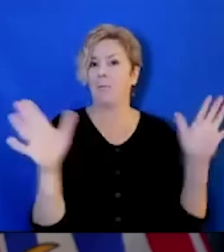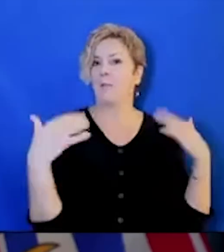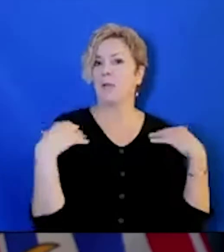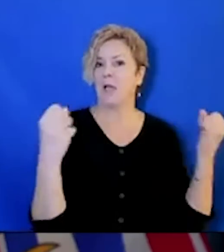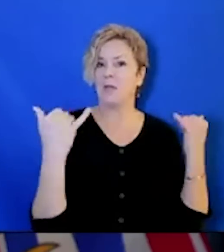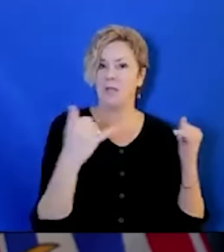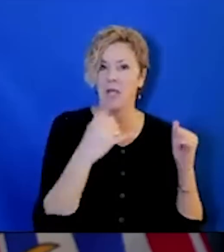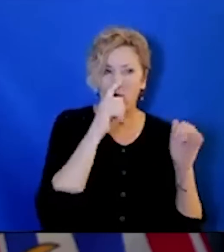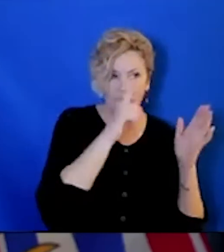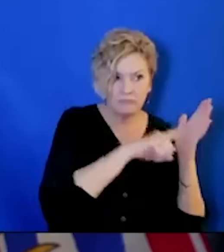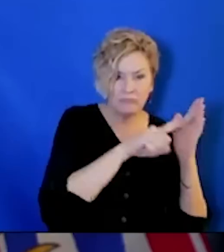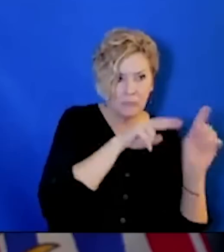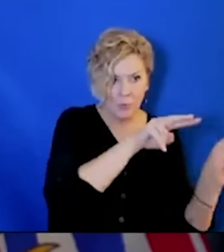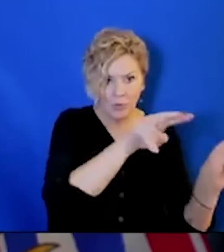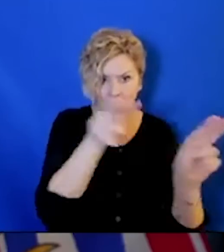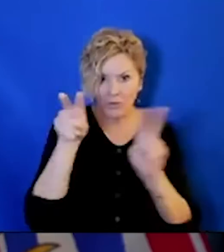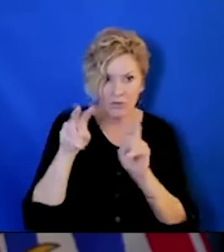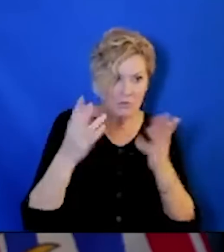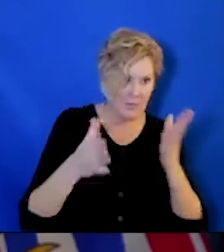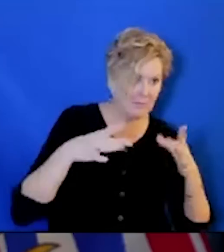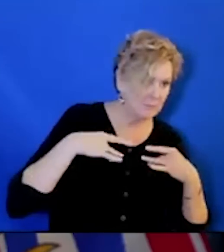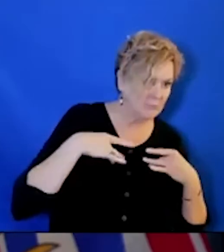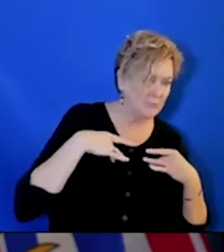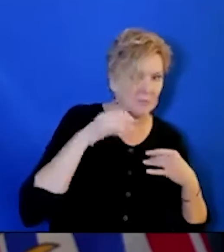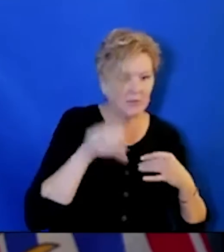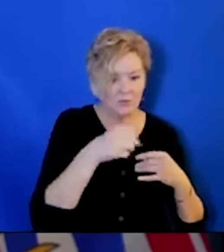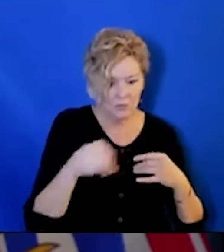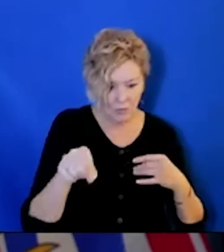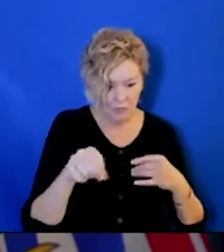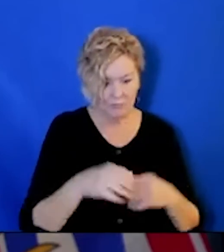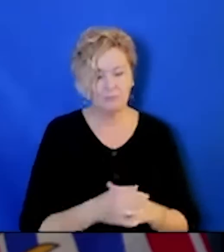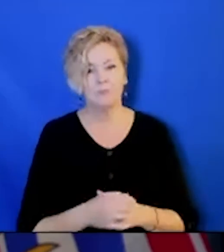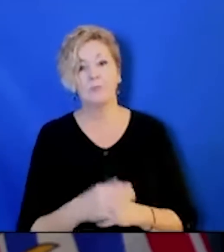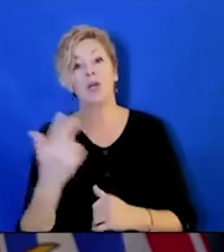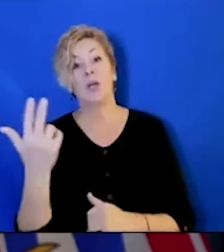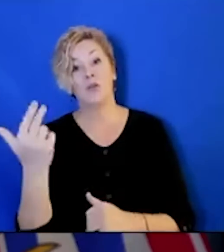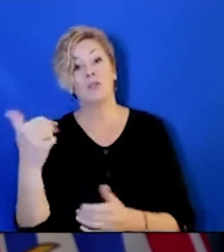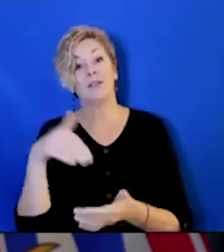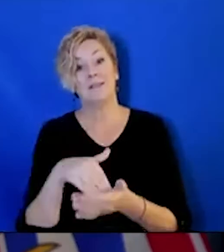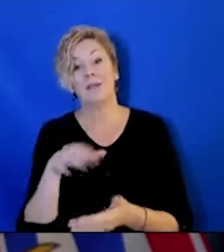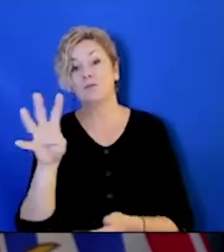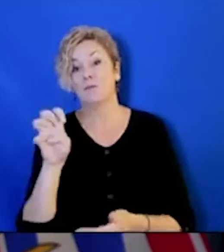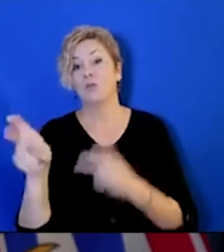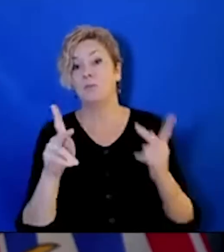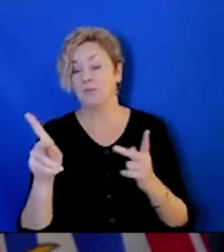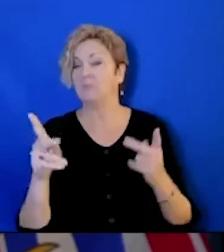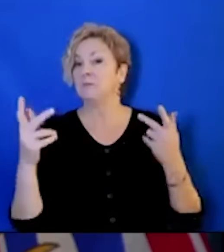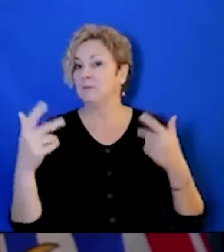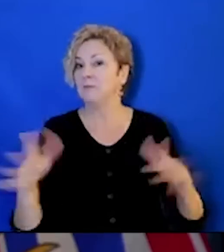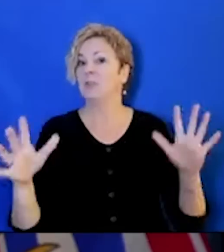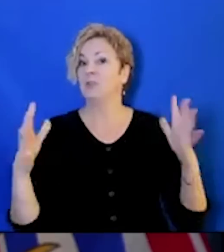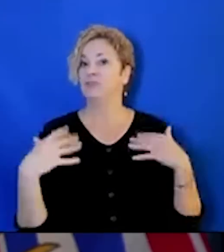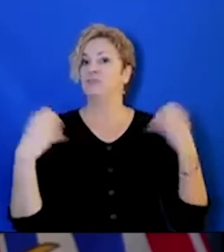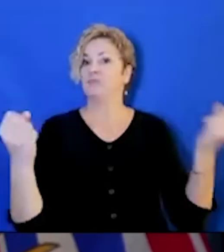13,425 people who are now recovered from COVID-19. We've had 2 new healthcare outbreaks in the last 2 days, one